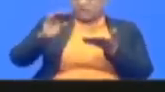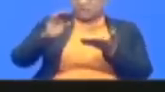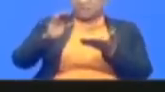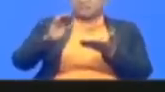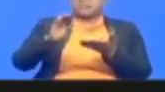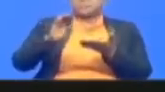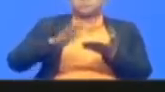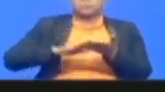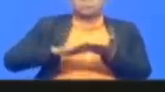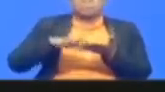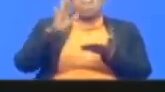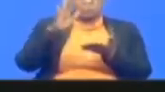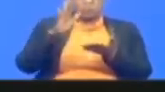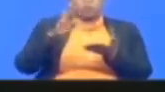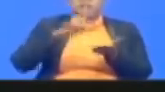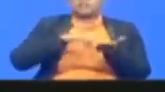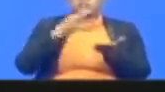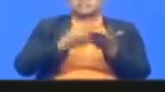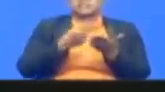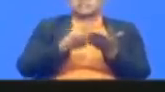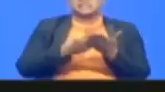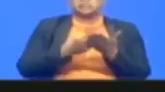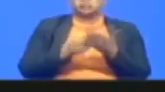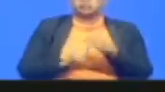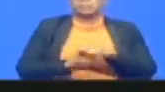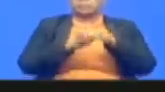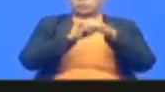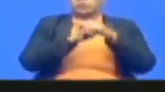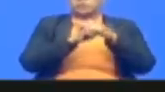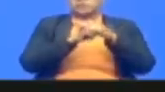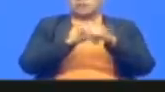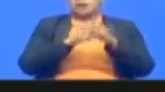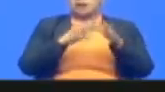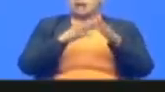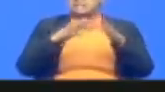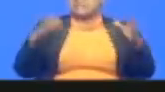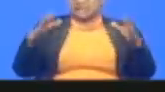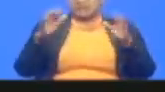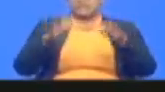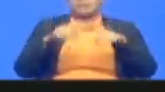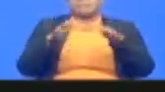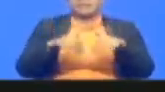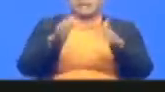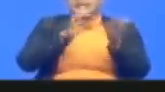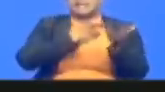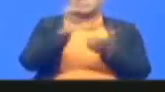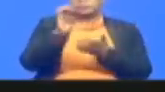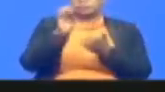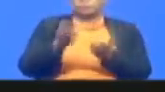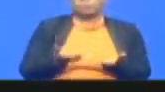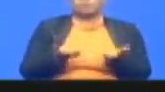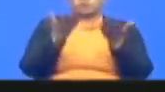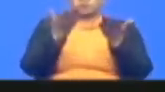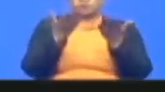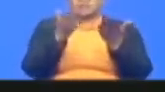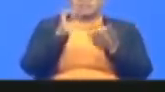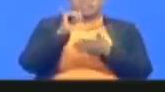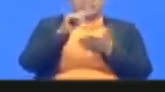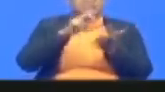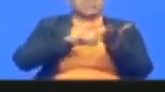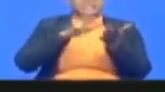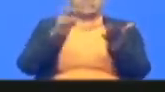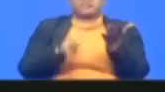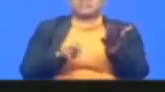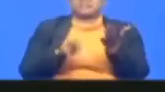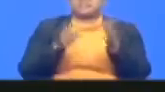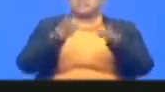of the agricultural resources to support large-scale farming and export promotion, a move that may disadvantage